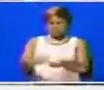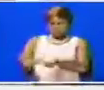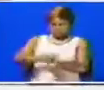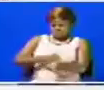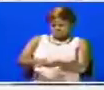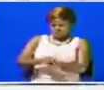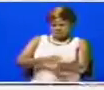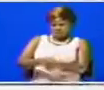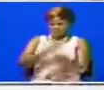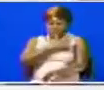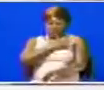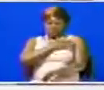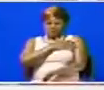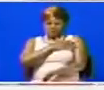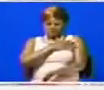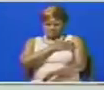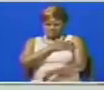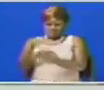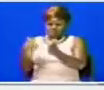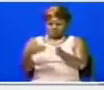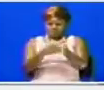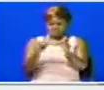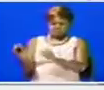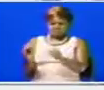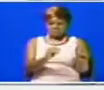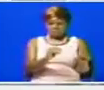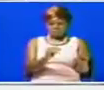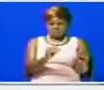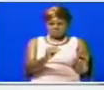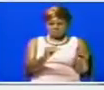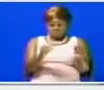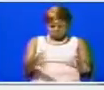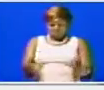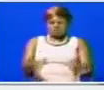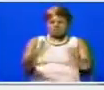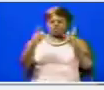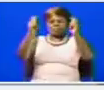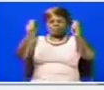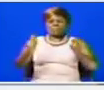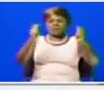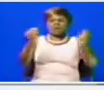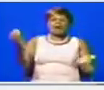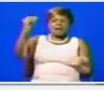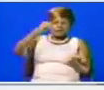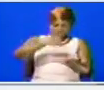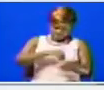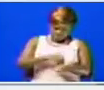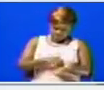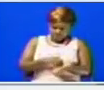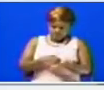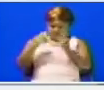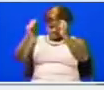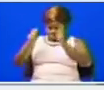Friday, NASA's National Resistance Movement wing hits the streets in what might be yet another round of